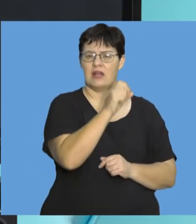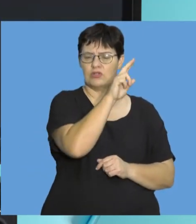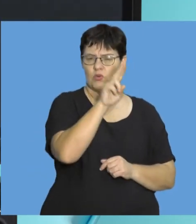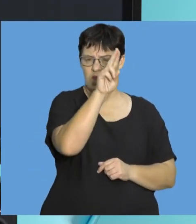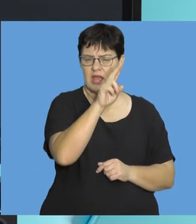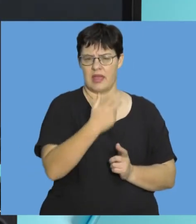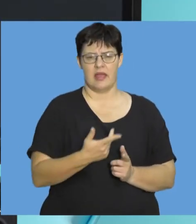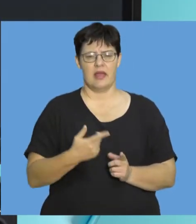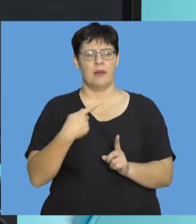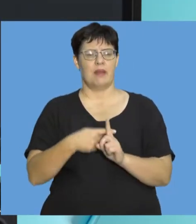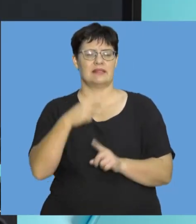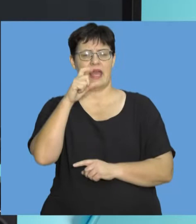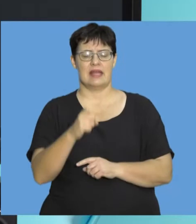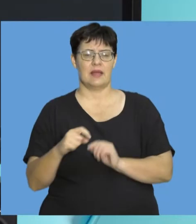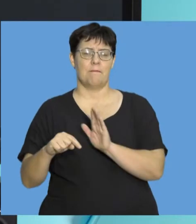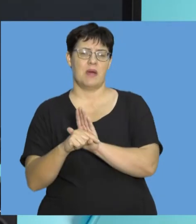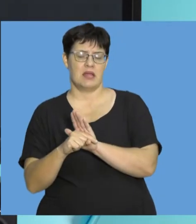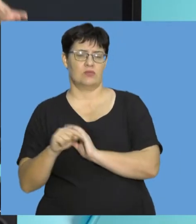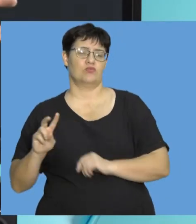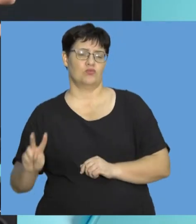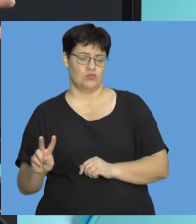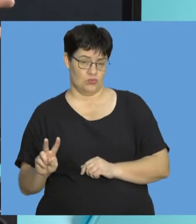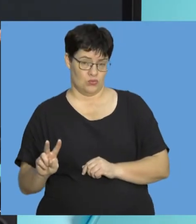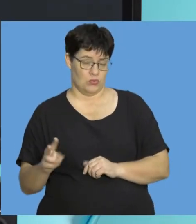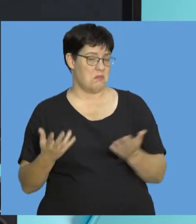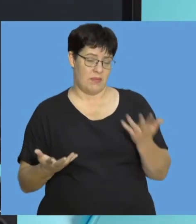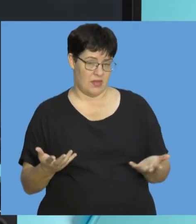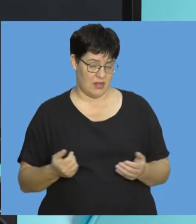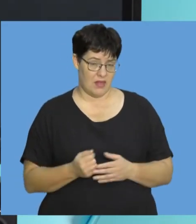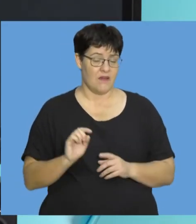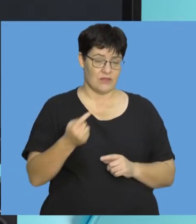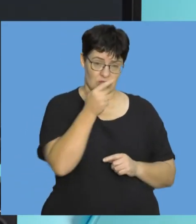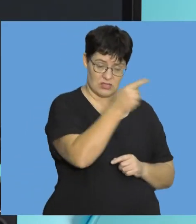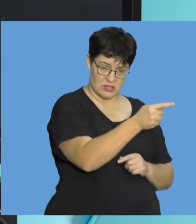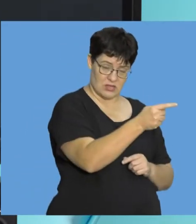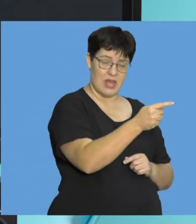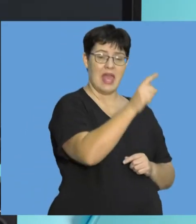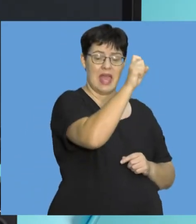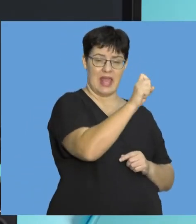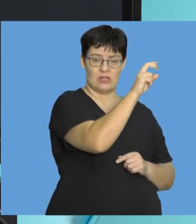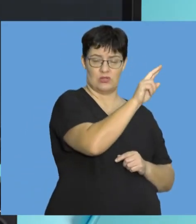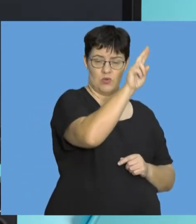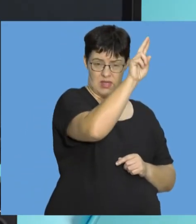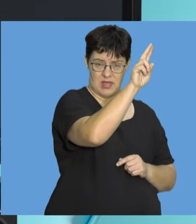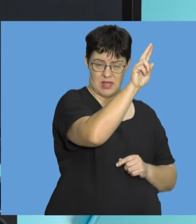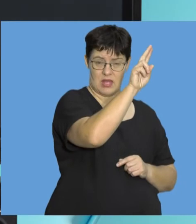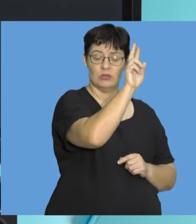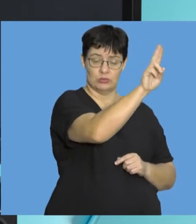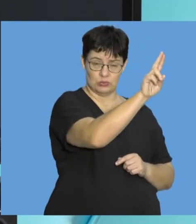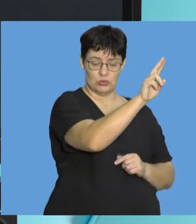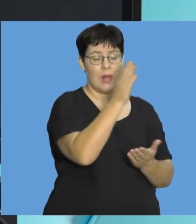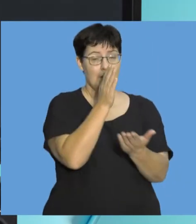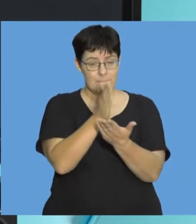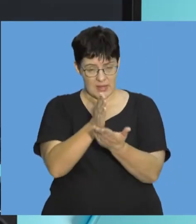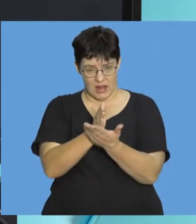plus x minus 2 maybe, right? The first one is x squared. The exponent is 2.